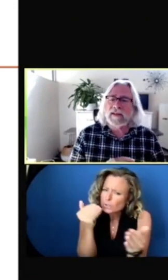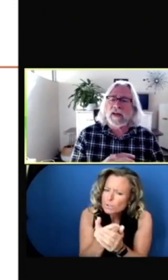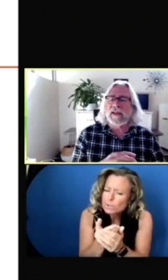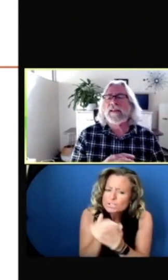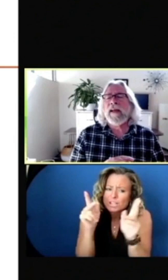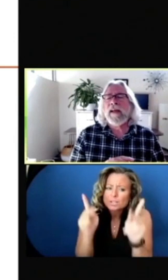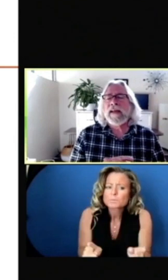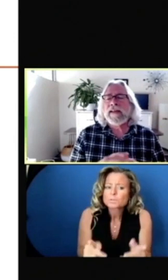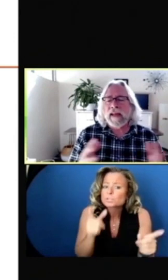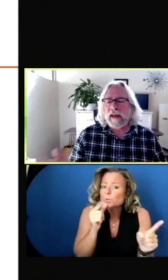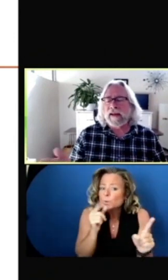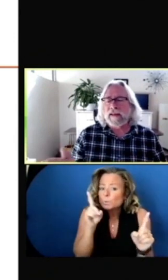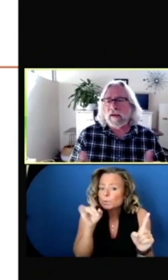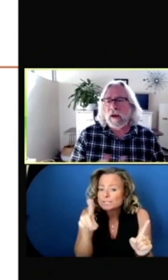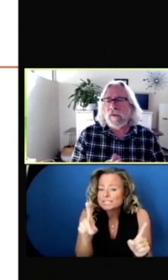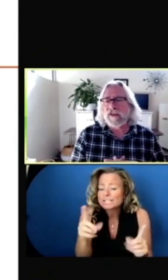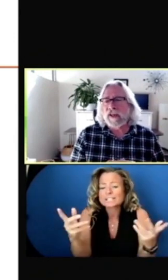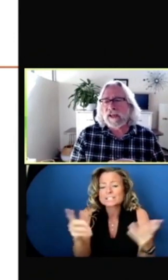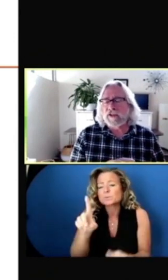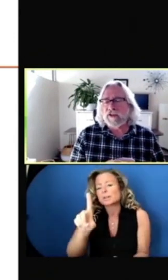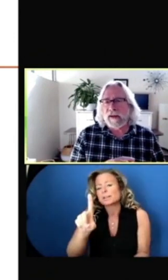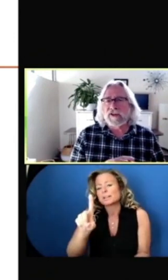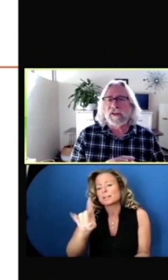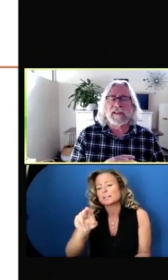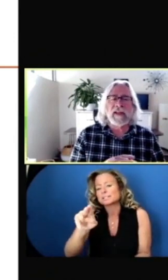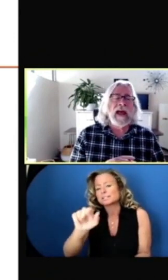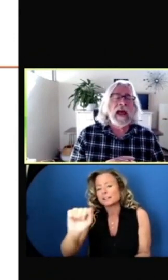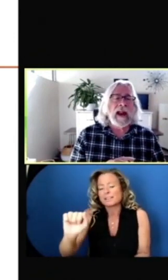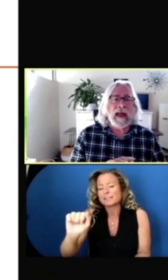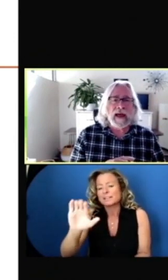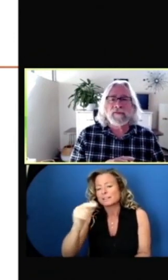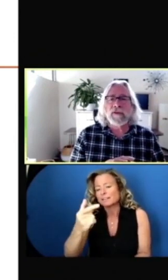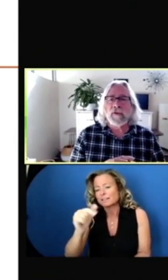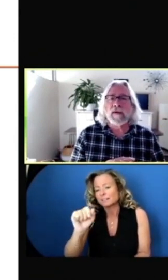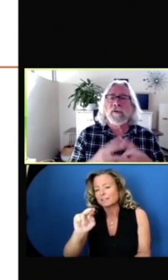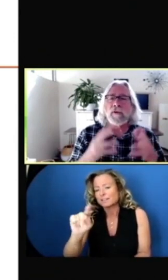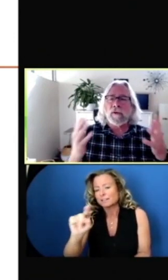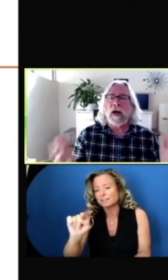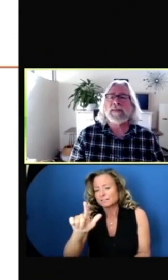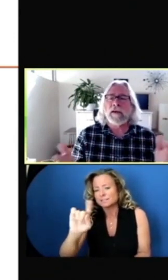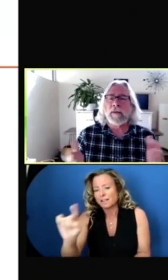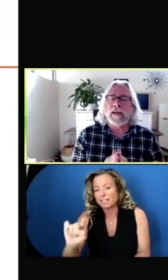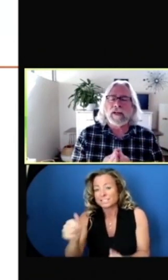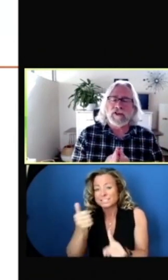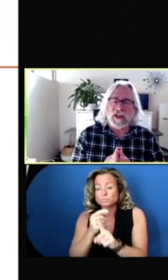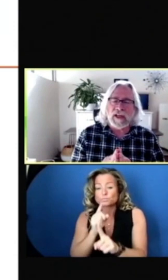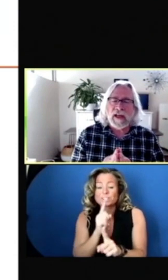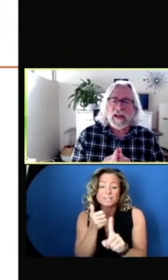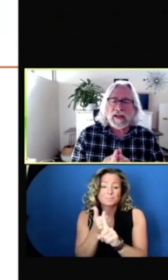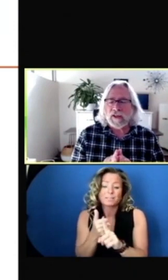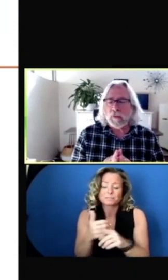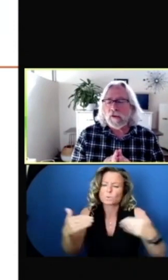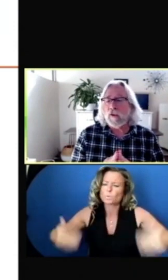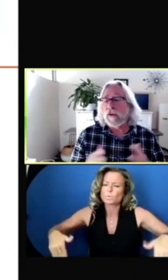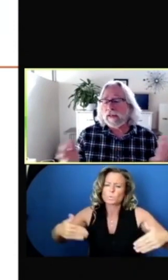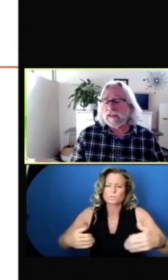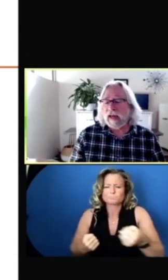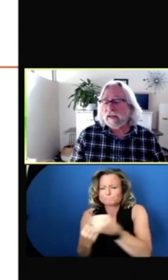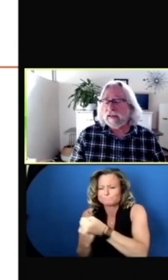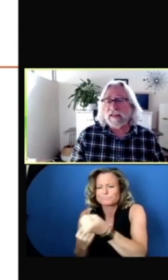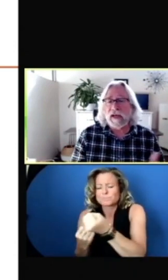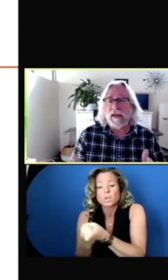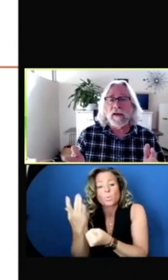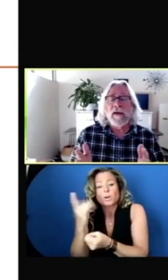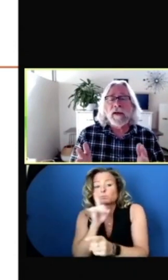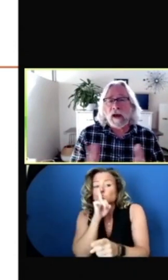Diana Gonzalez. Diana is our health education specialist, and I have to give her props here because she is the one who really